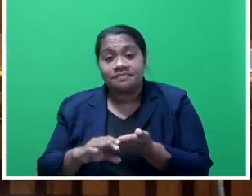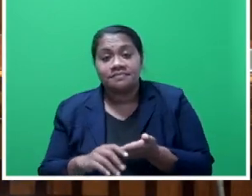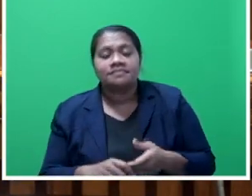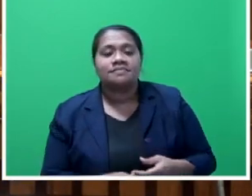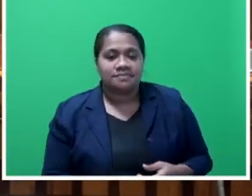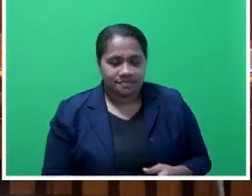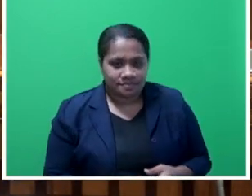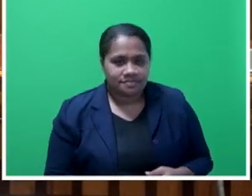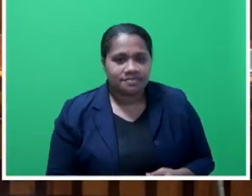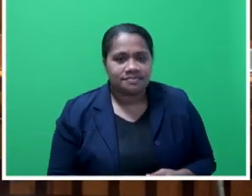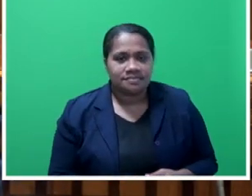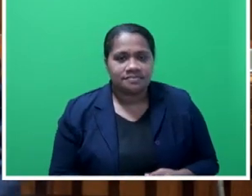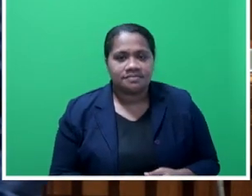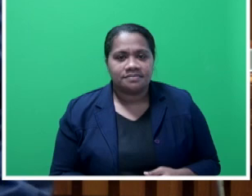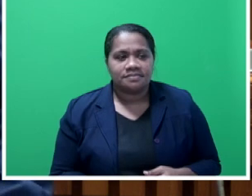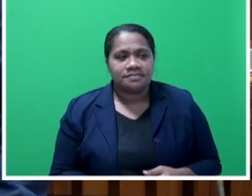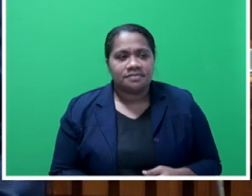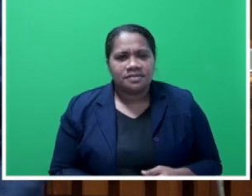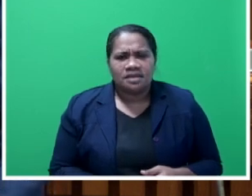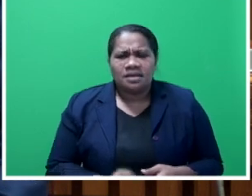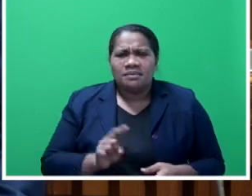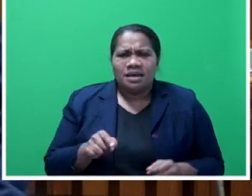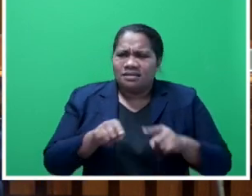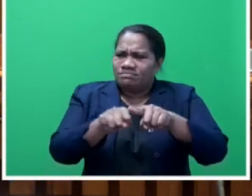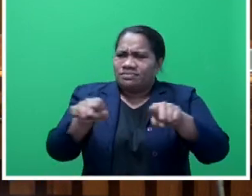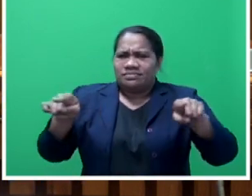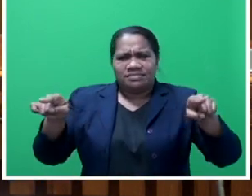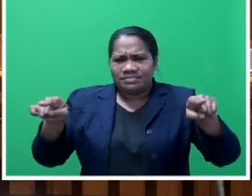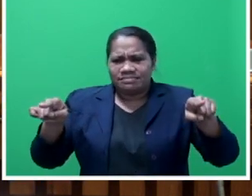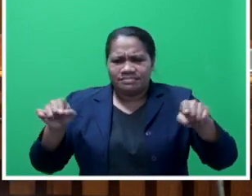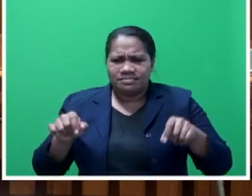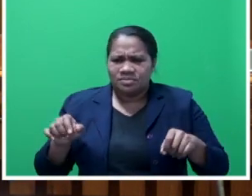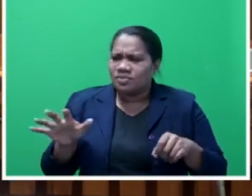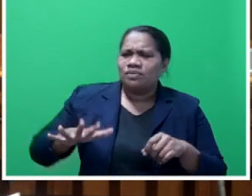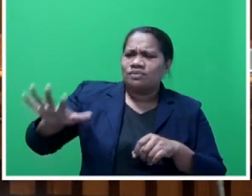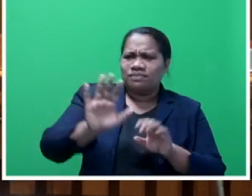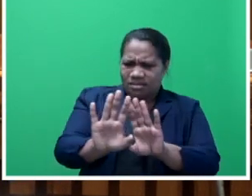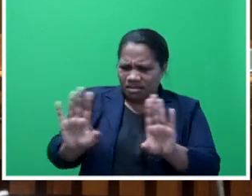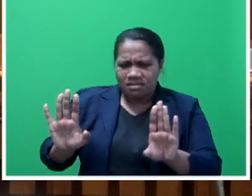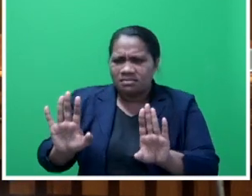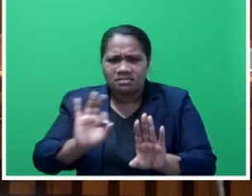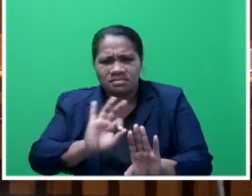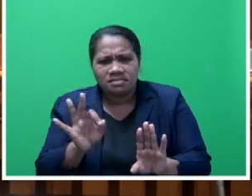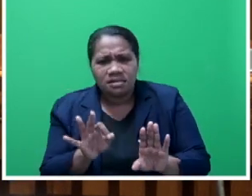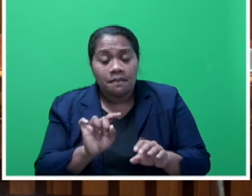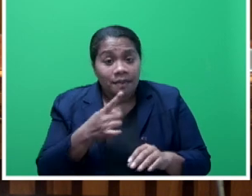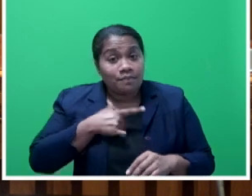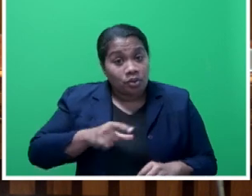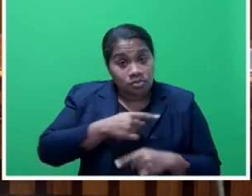debt. And nobody ever quotes this. They have not even quoted this. Because we are members of the